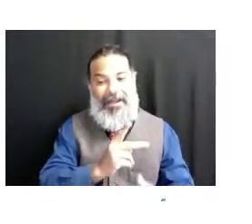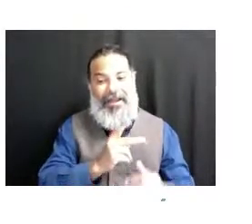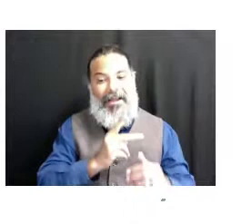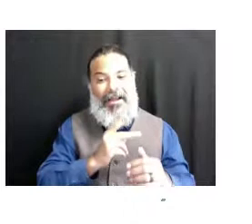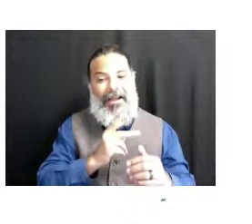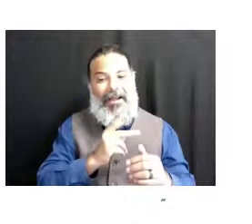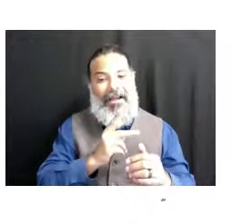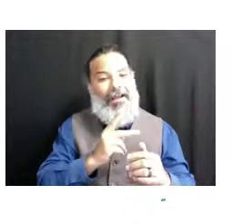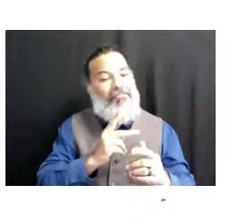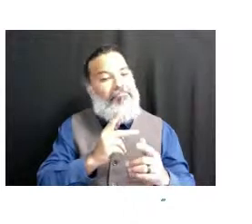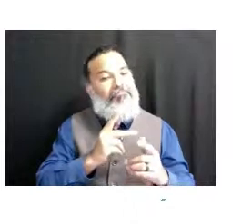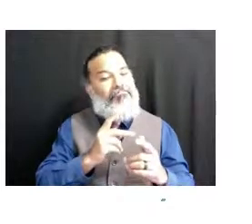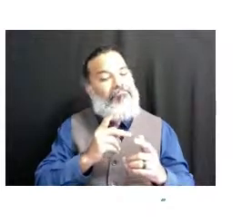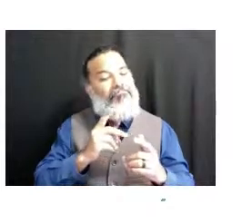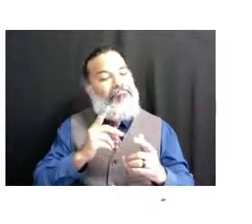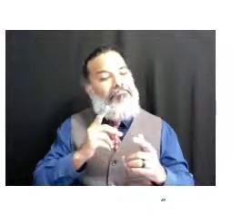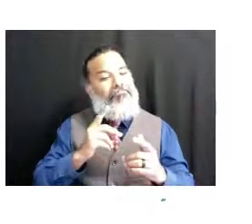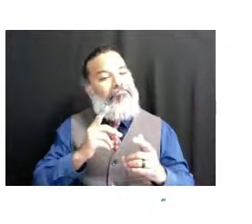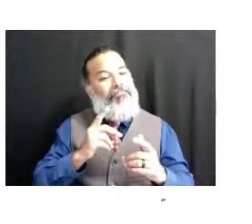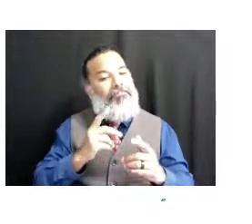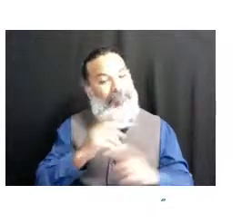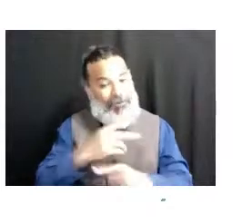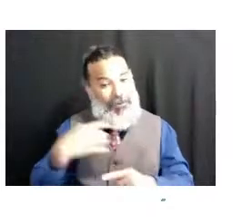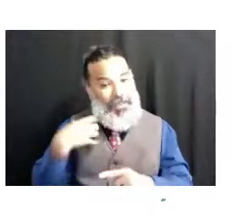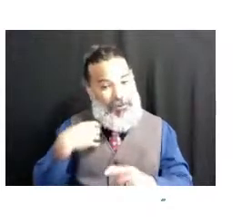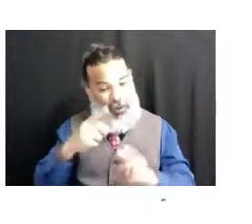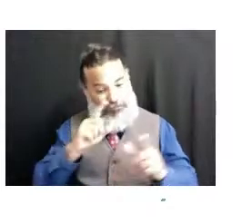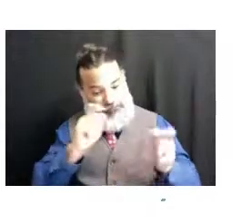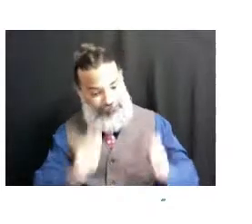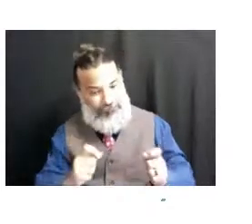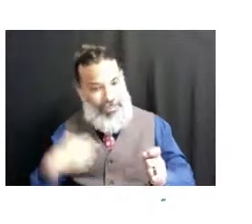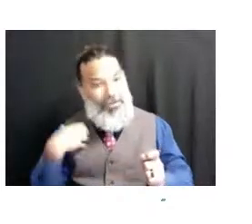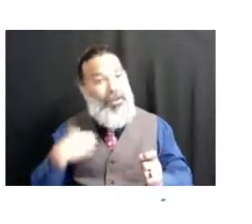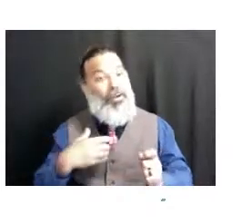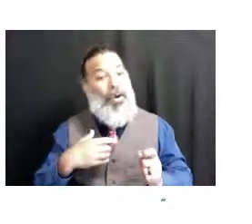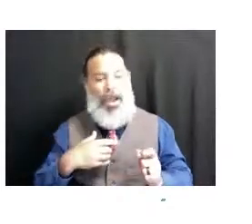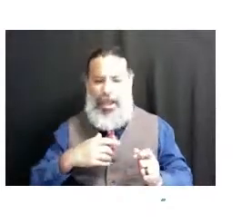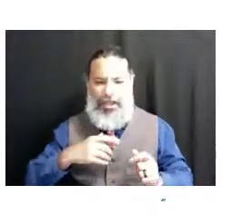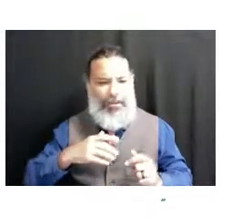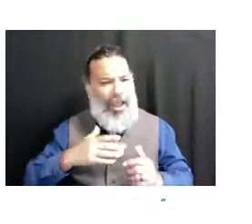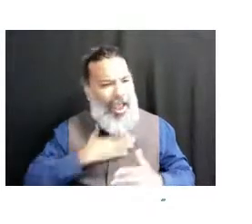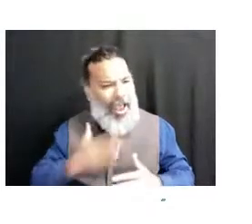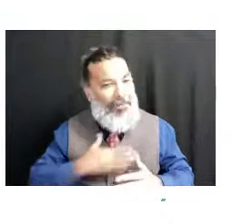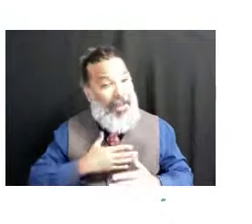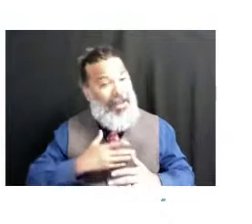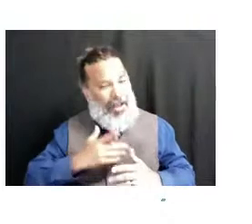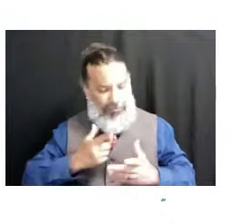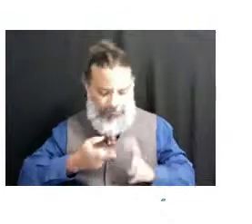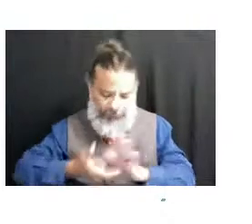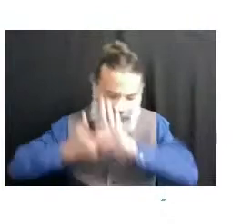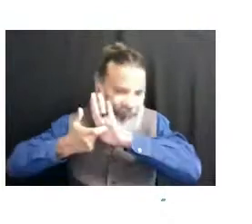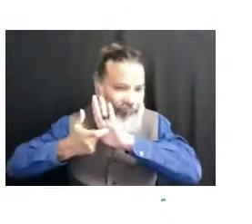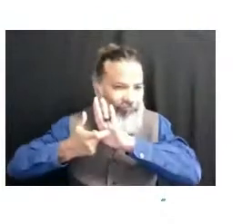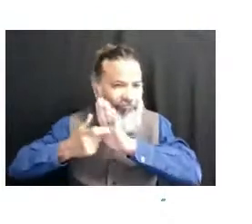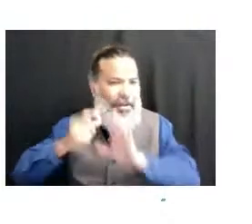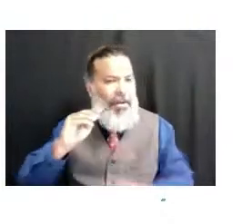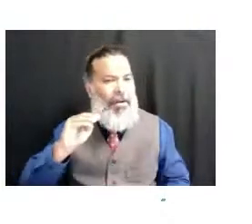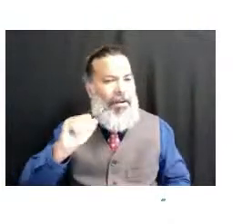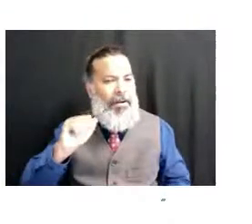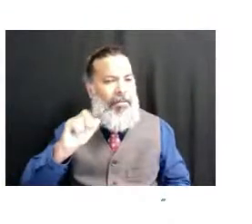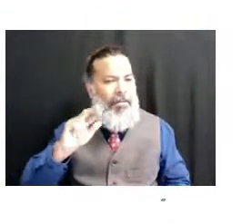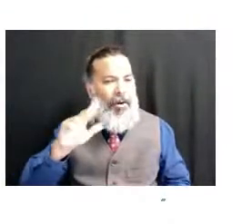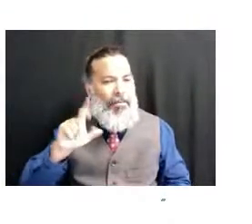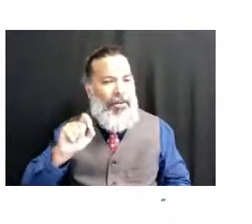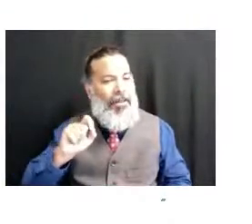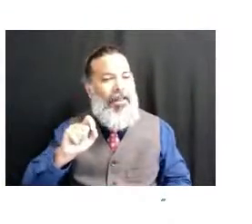And when he comes back, he's pleased that the stone that he has insisted on, rather than the cheaper wood